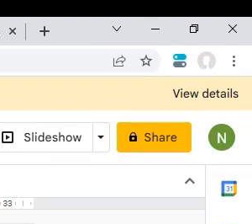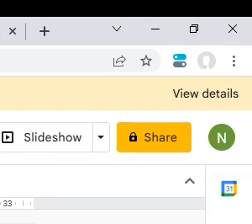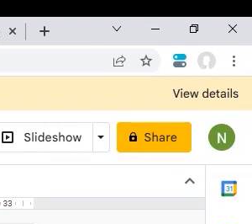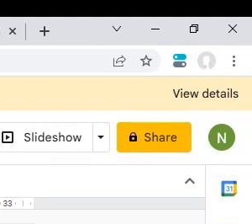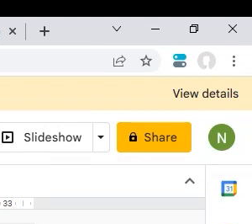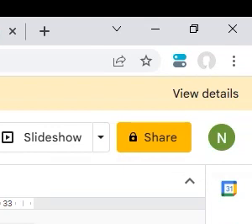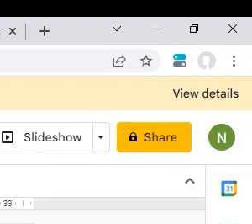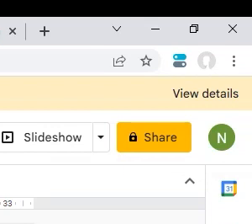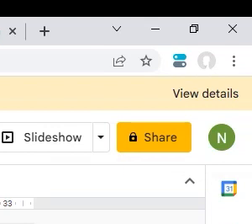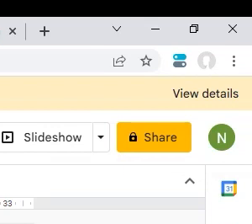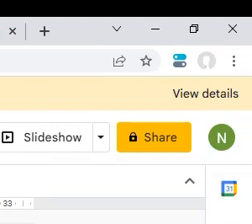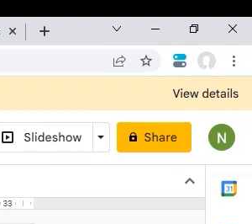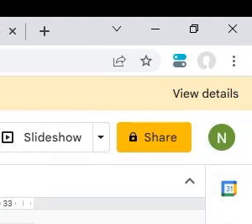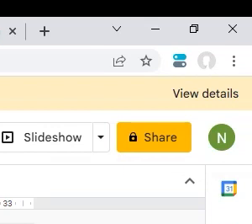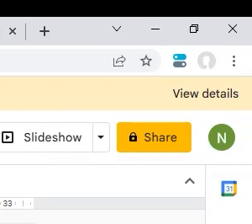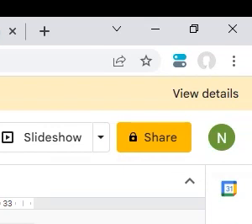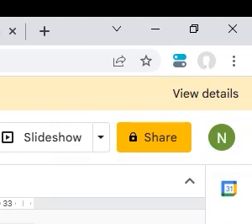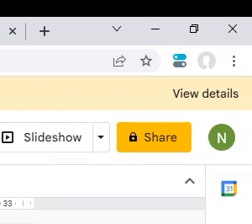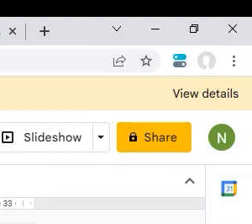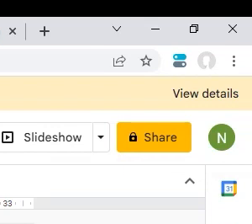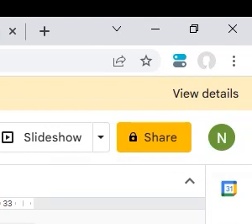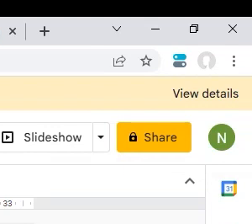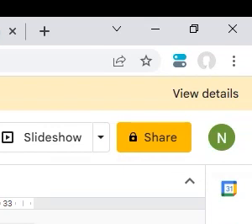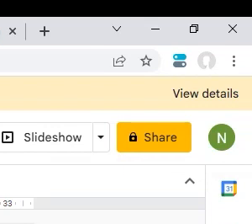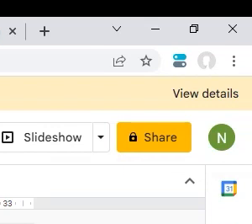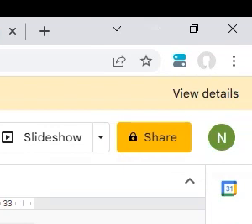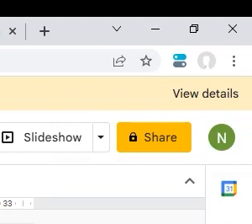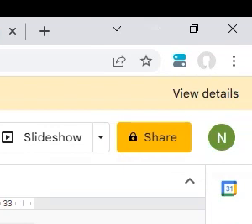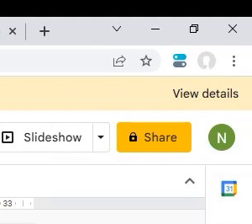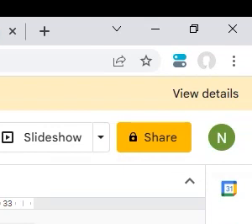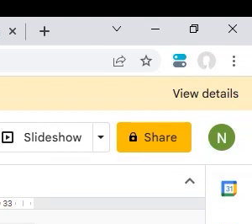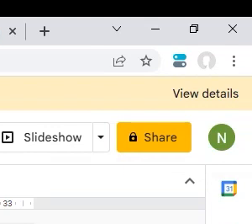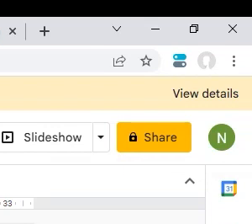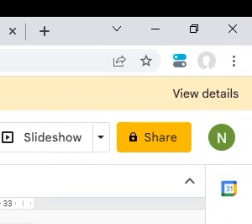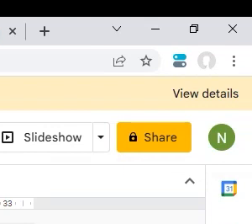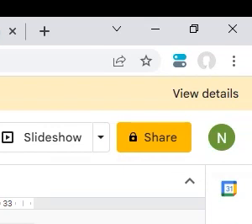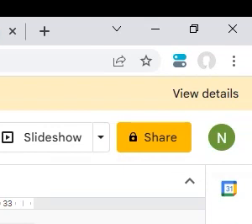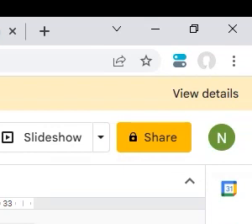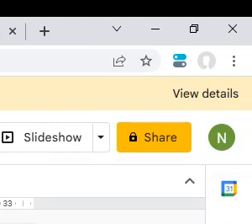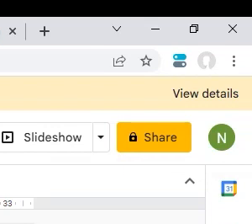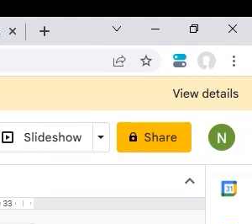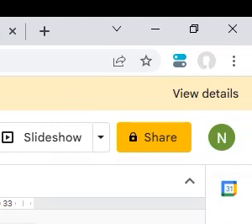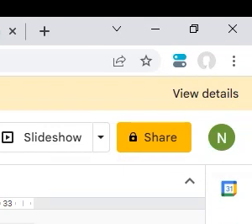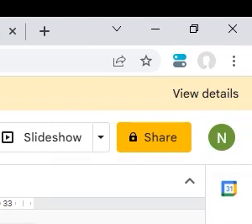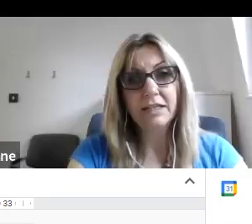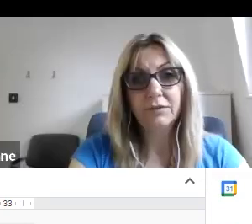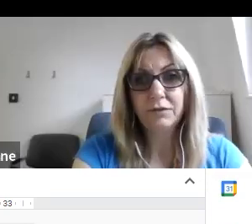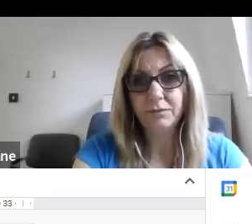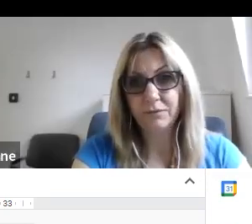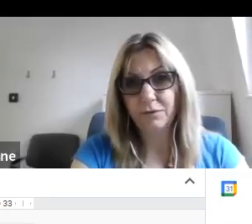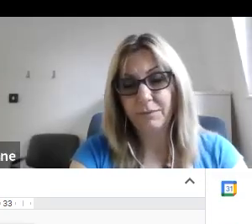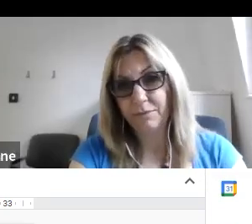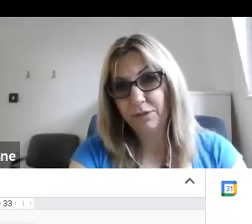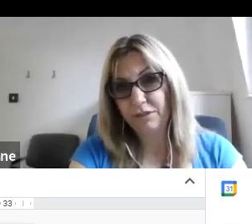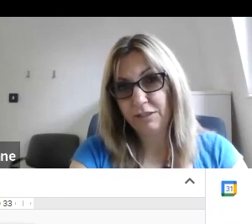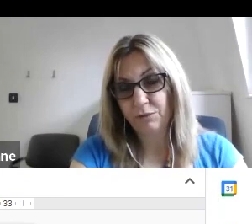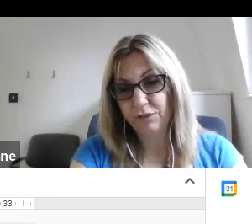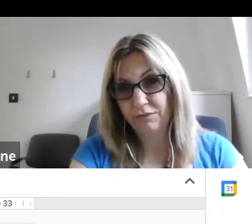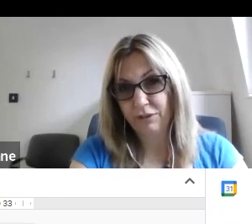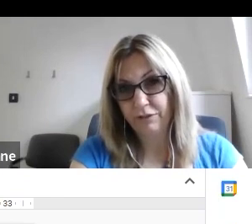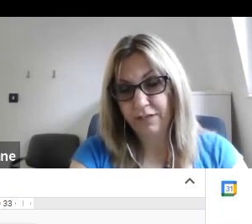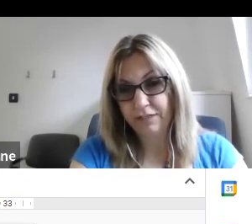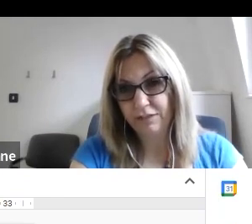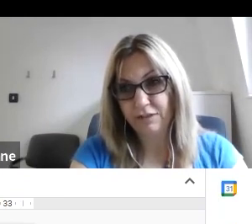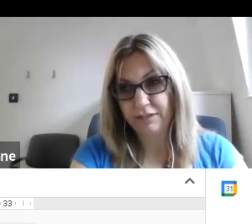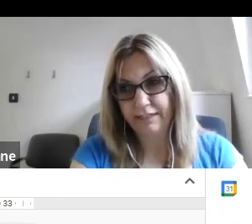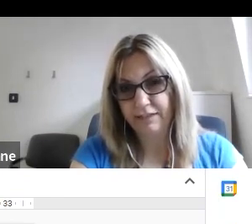blah blah, so we can't accept the referral, which I found really quite shocking. Well, think of it from that person's